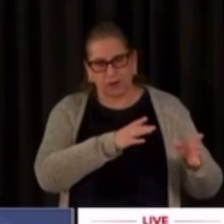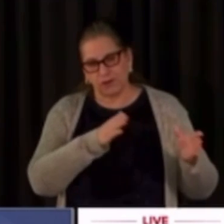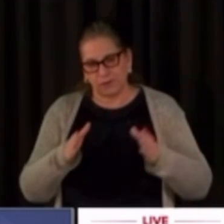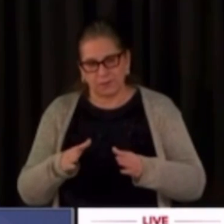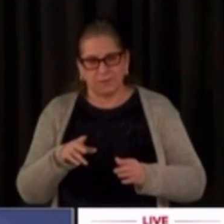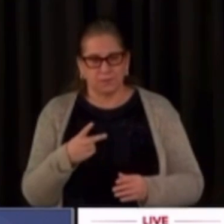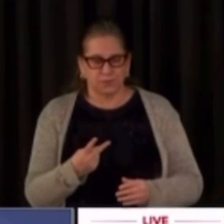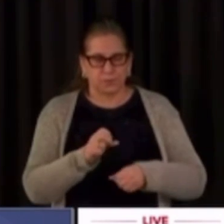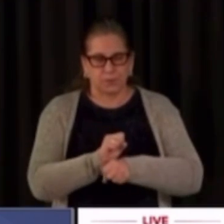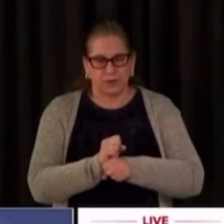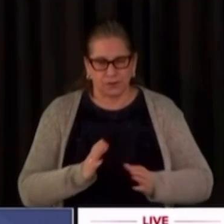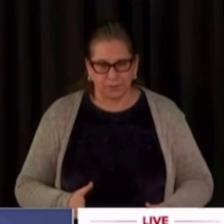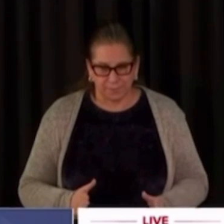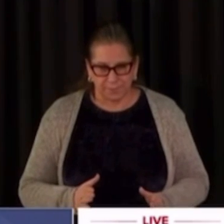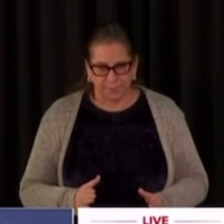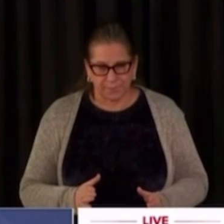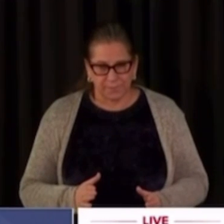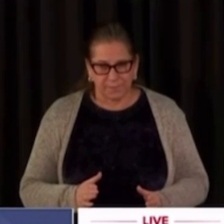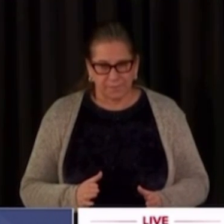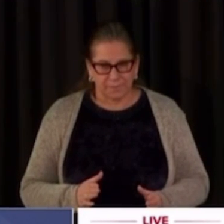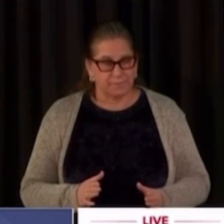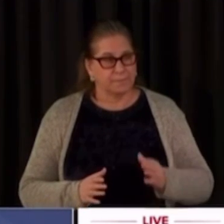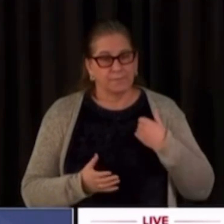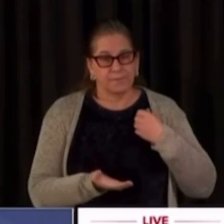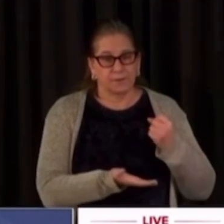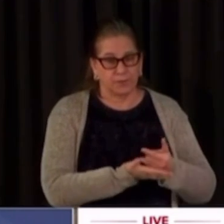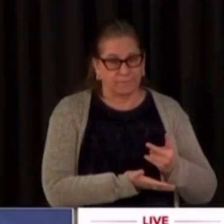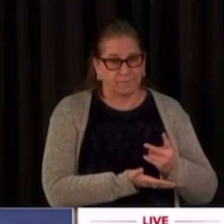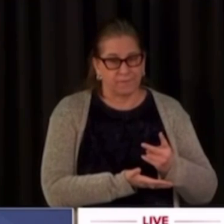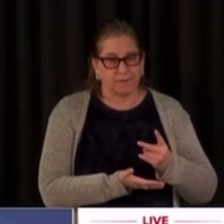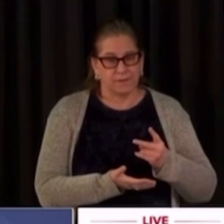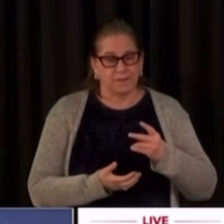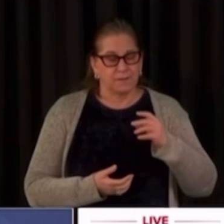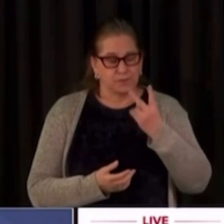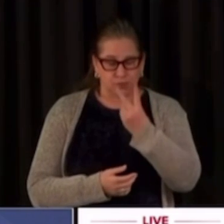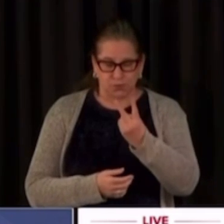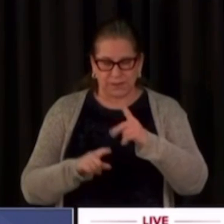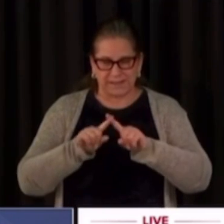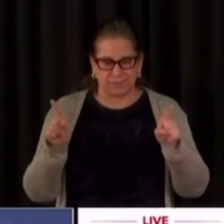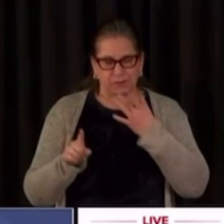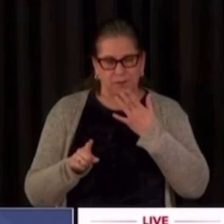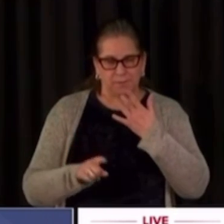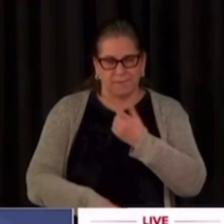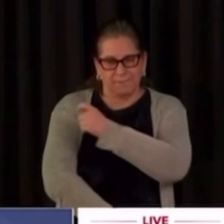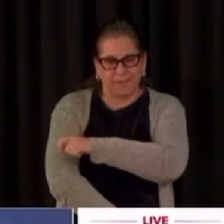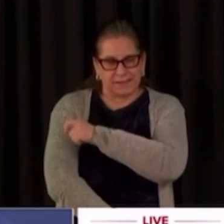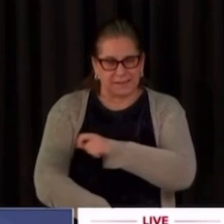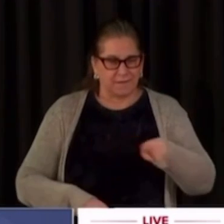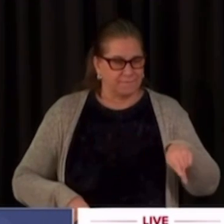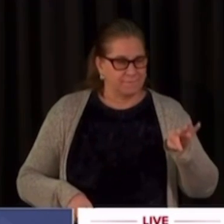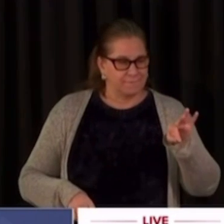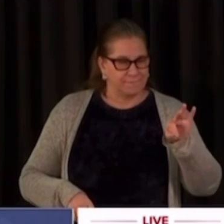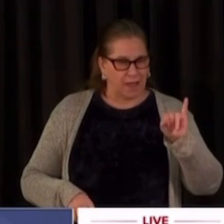been approved for use in the U.S., the Pfizer-BioNTech and Moderna vaccines, they have highly complex storage, packaging,